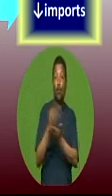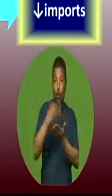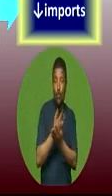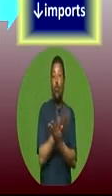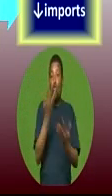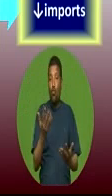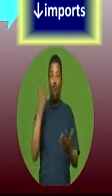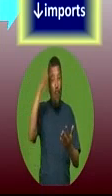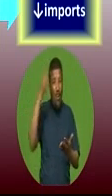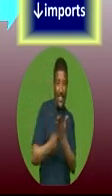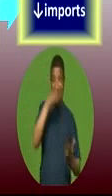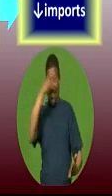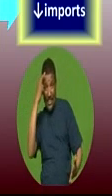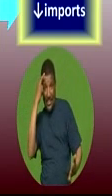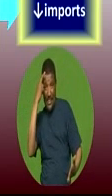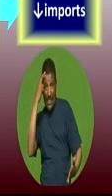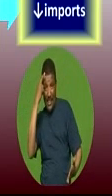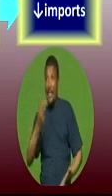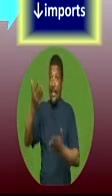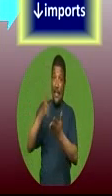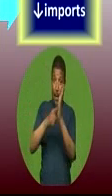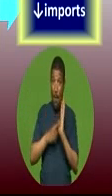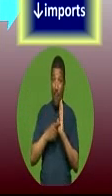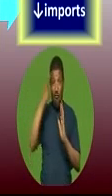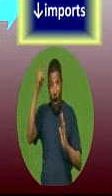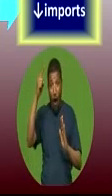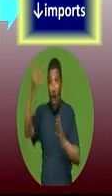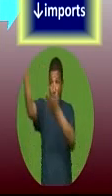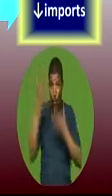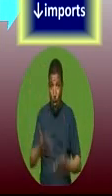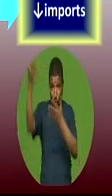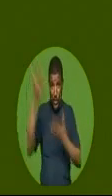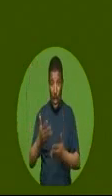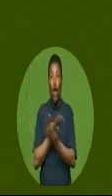reason, the demand for imported goods decreases.